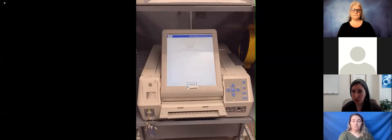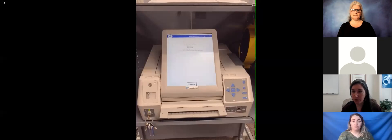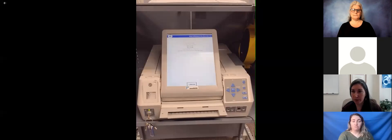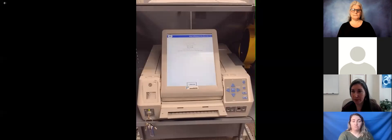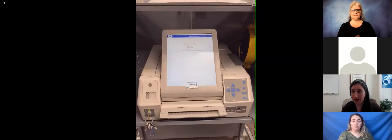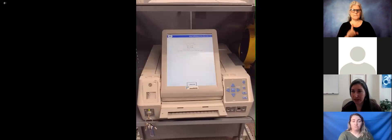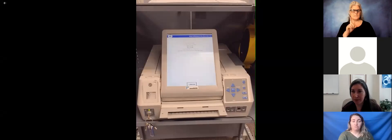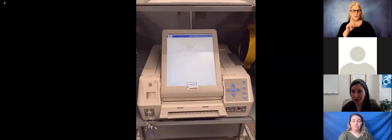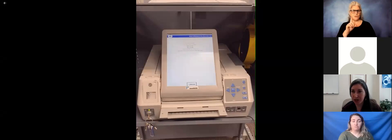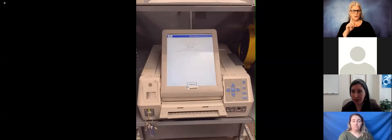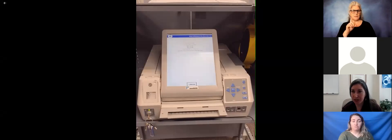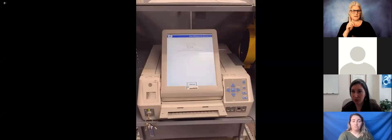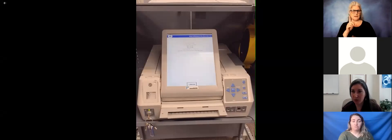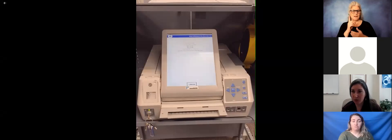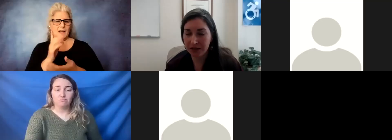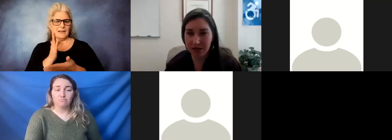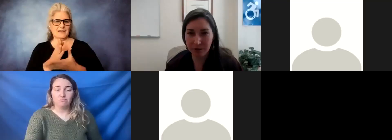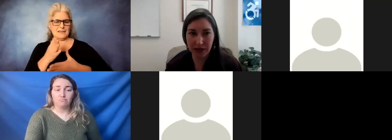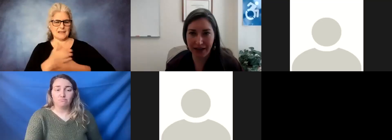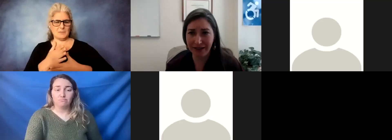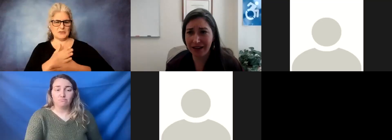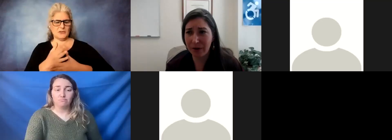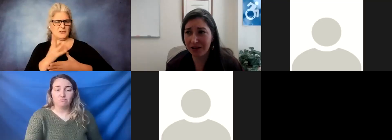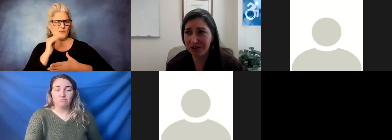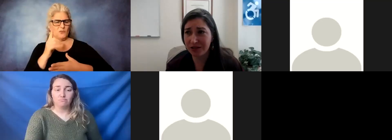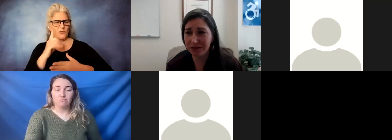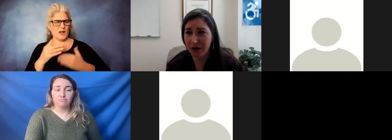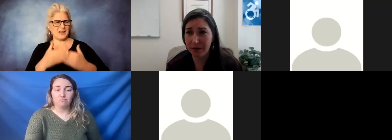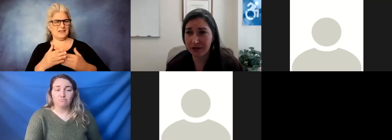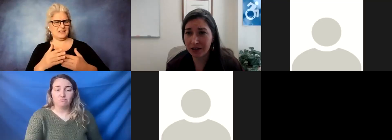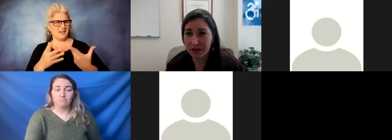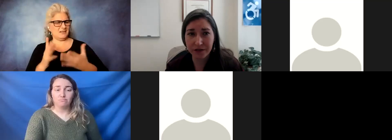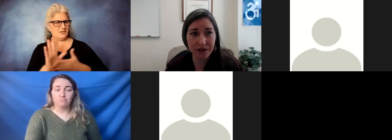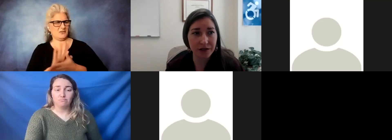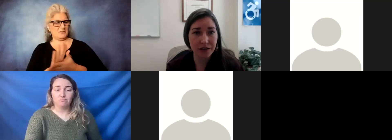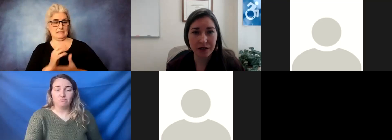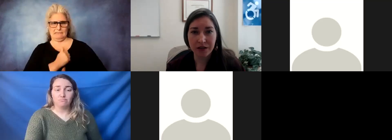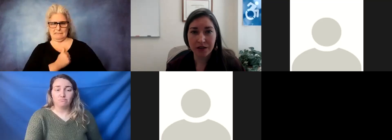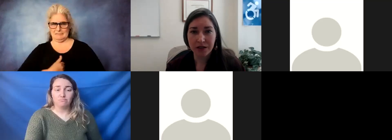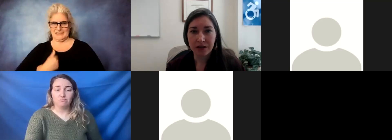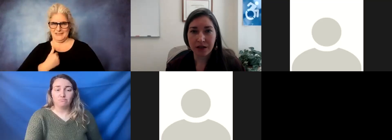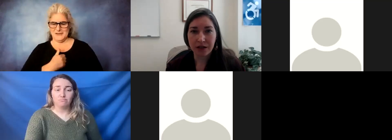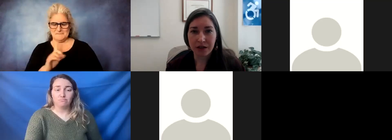Hold on one moment. I'm going to stop sharing to see why this isn't playing. I apologize for this.